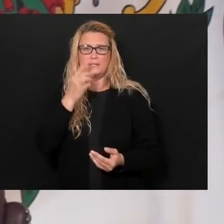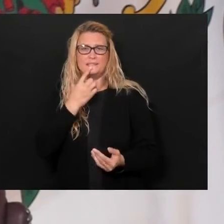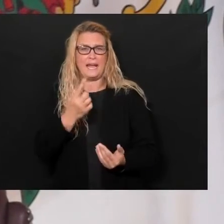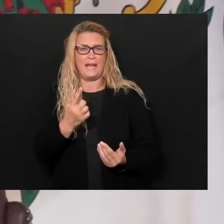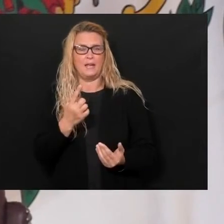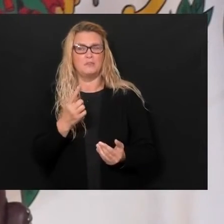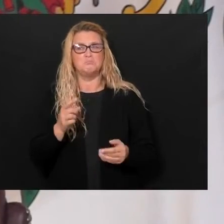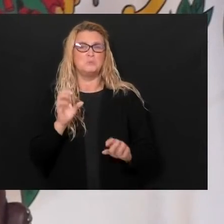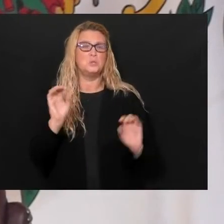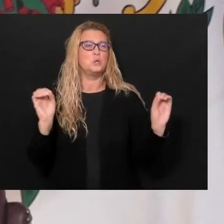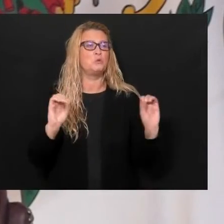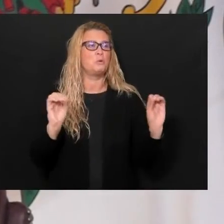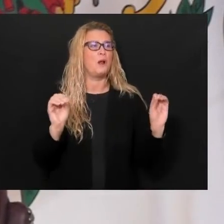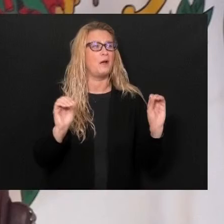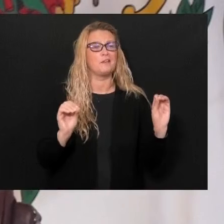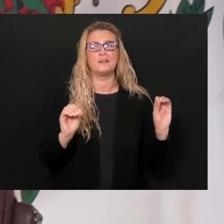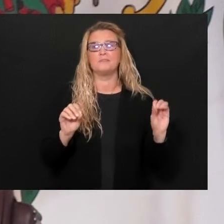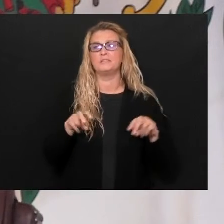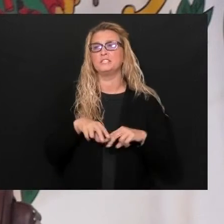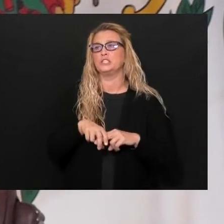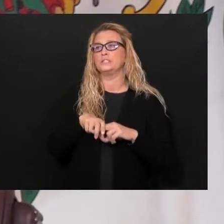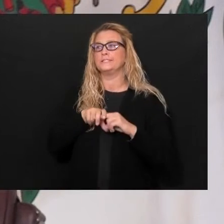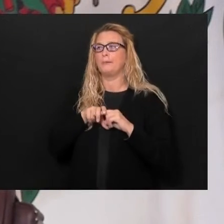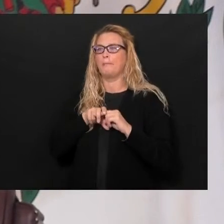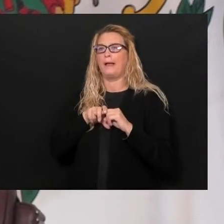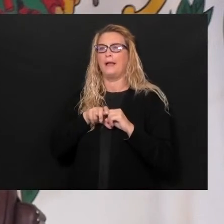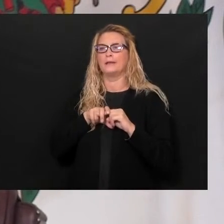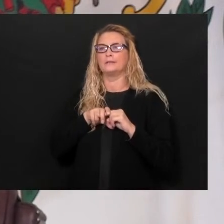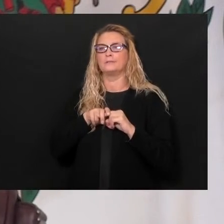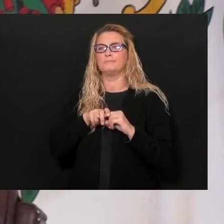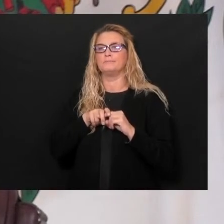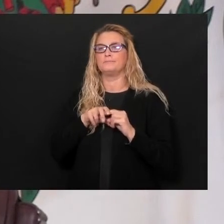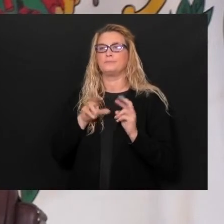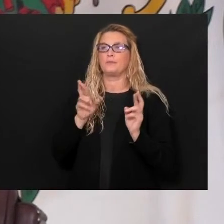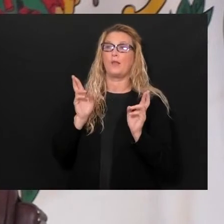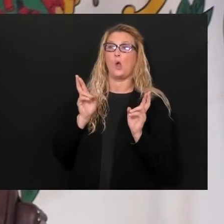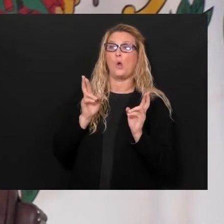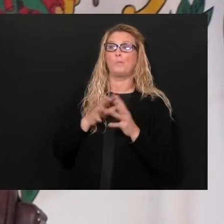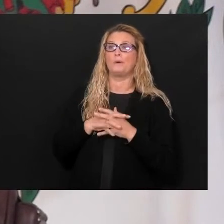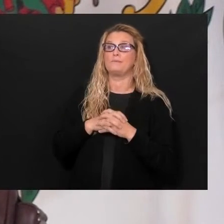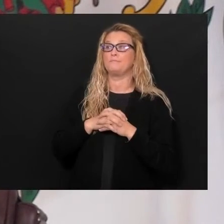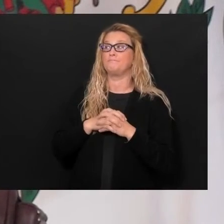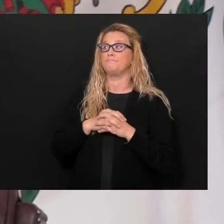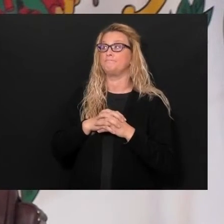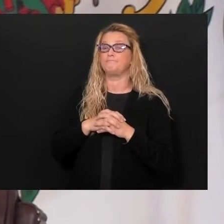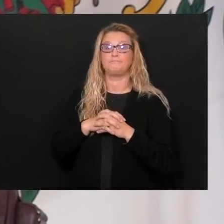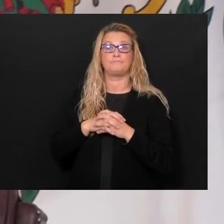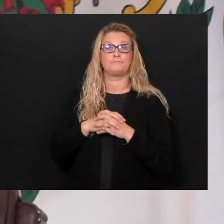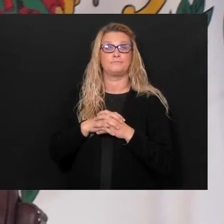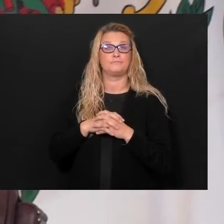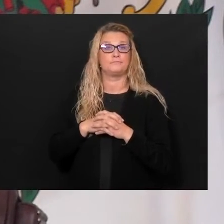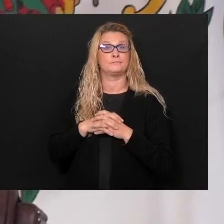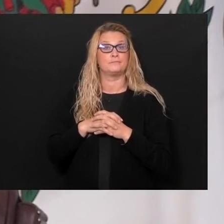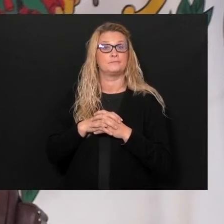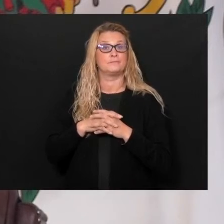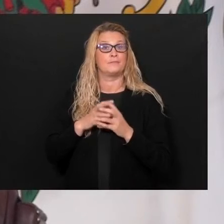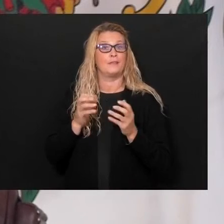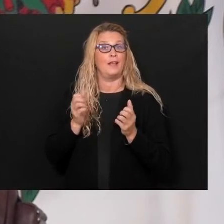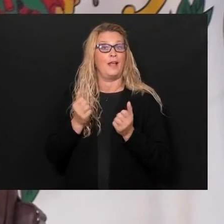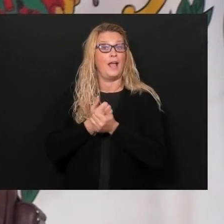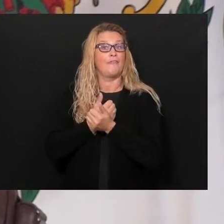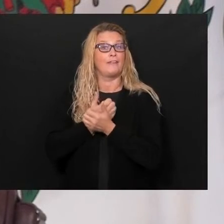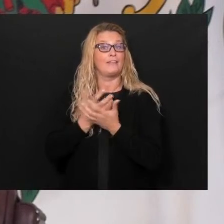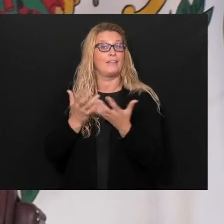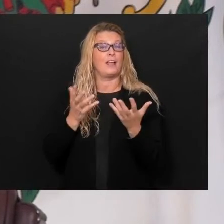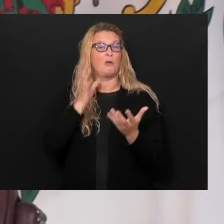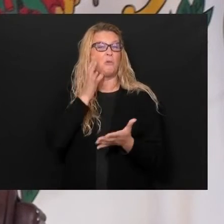nothing. Just sit back and hope and do whatever we want to do and hope and pray that this